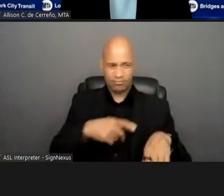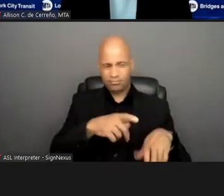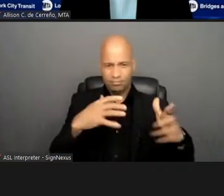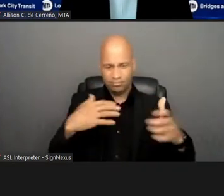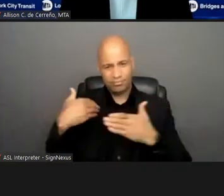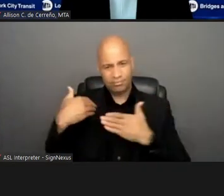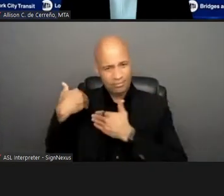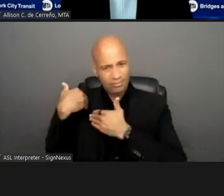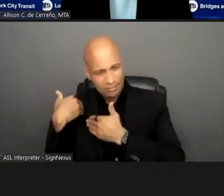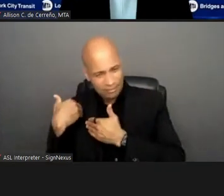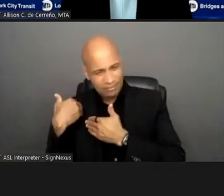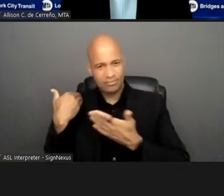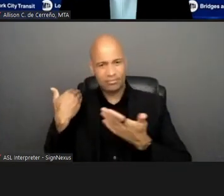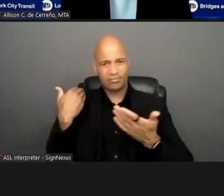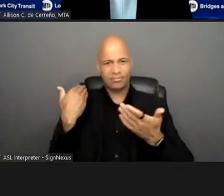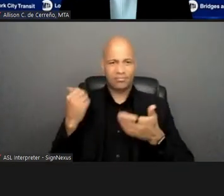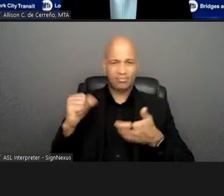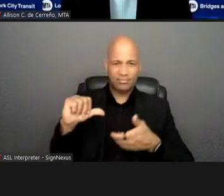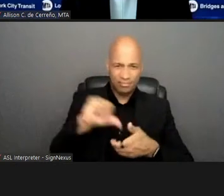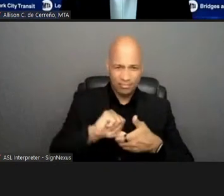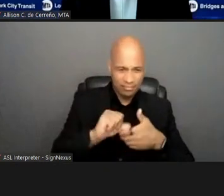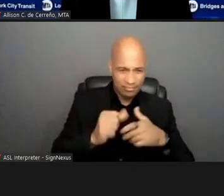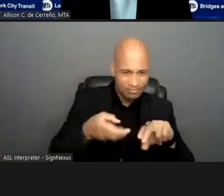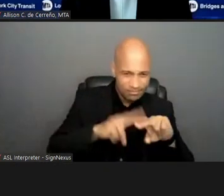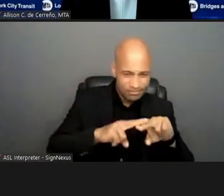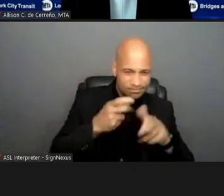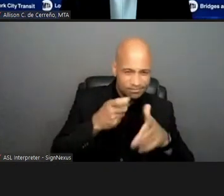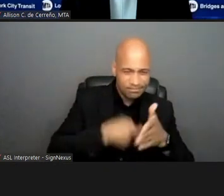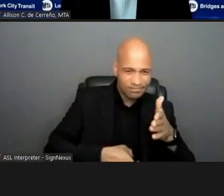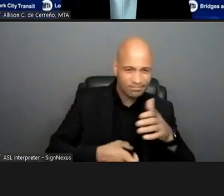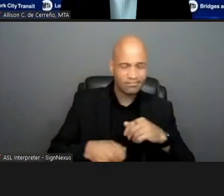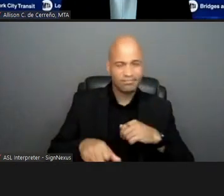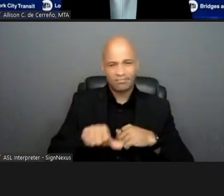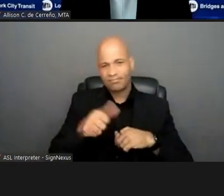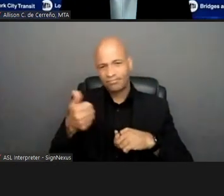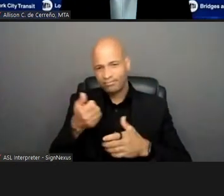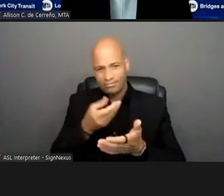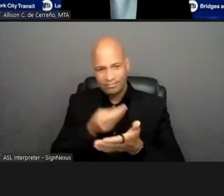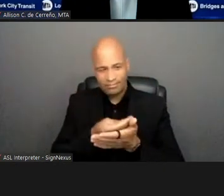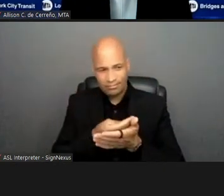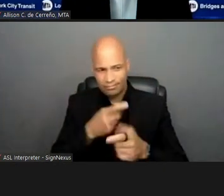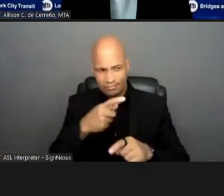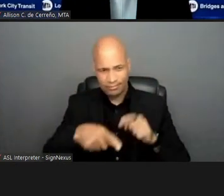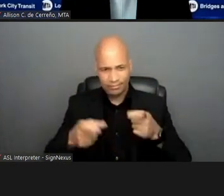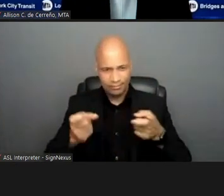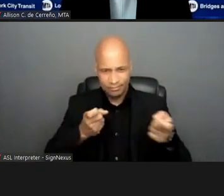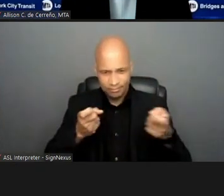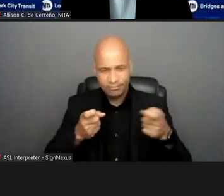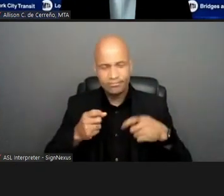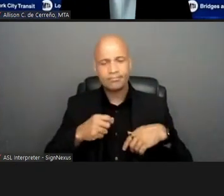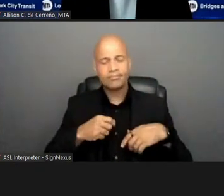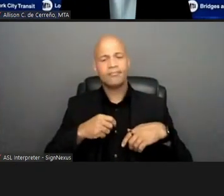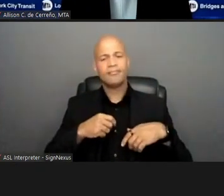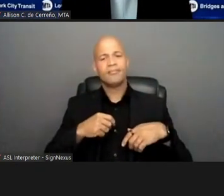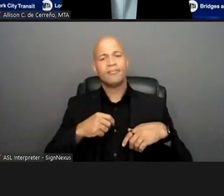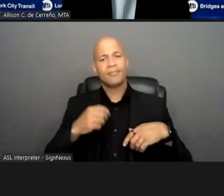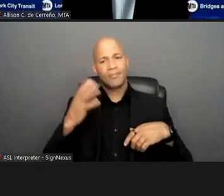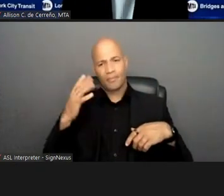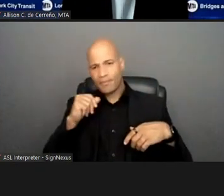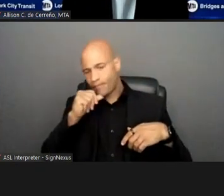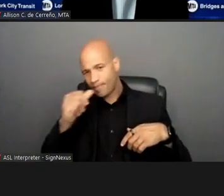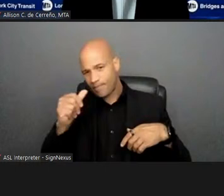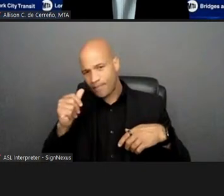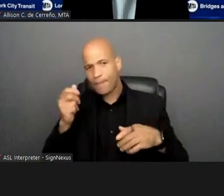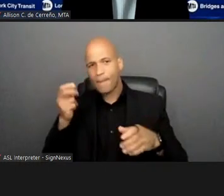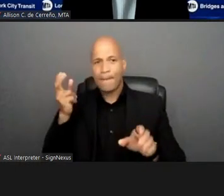by everything from fuel surcharges to others and financial matters they cannot handle let us join with you